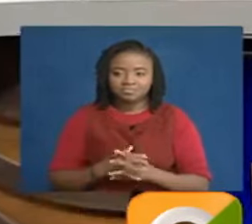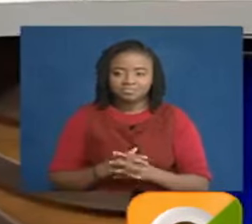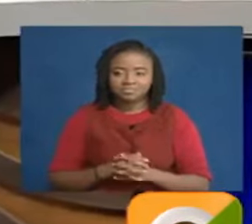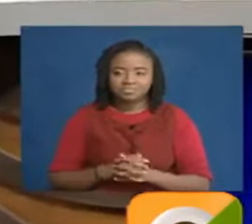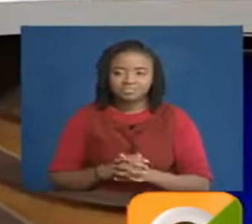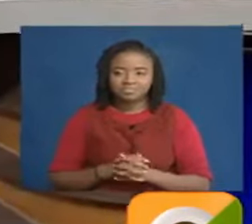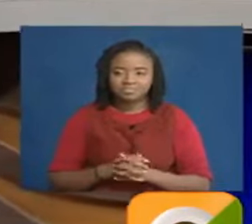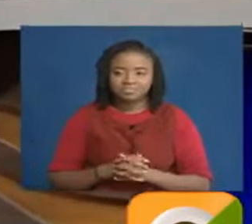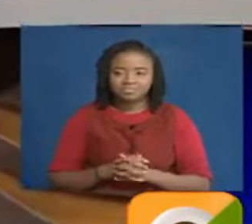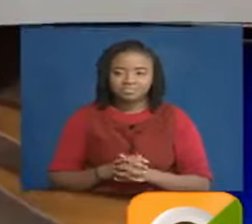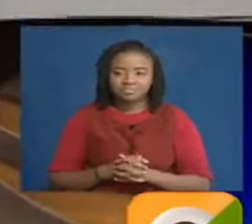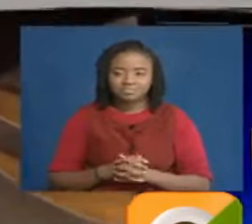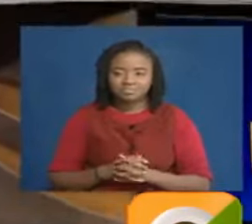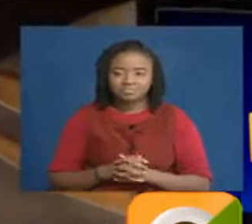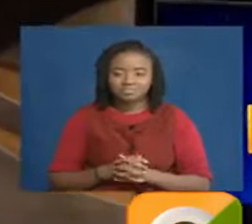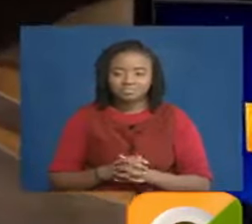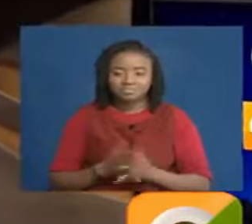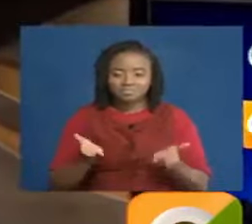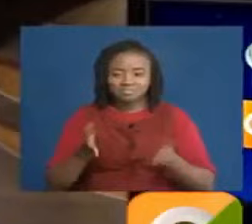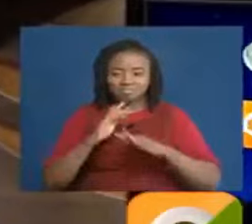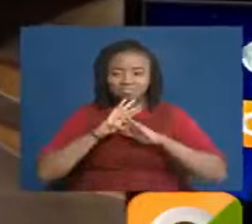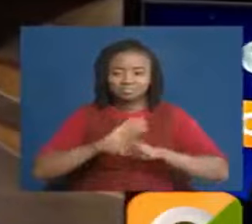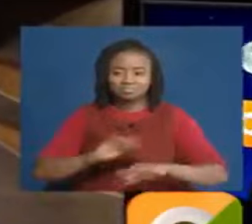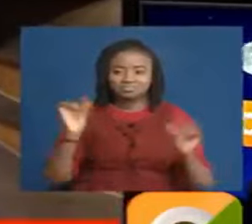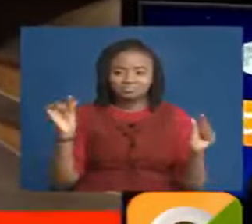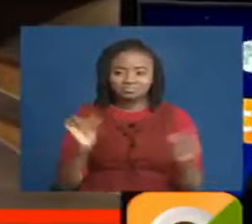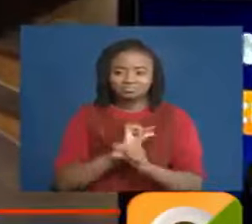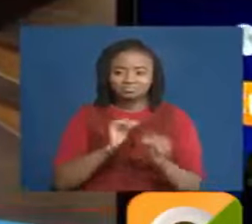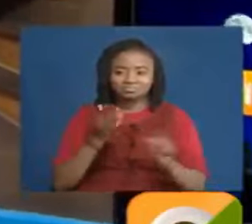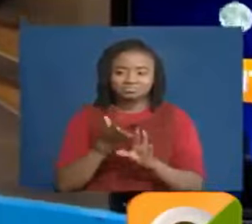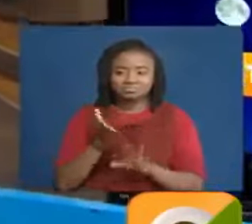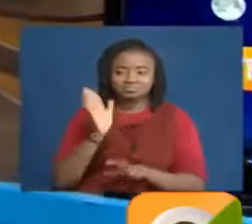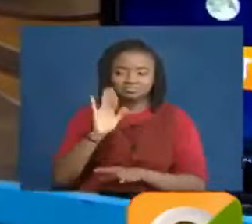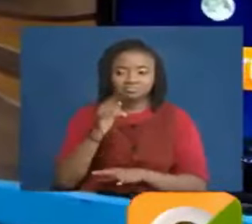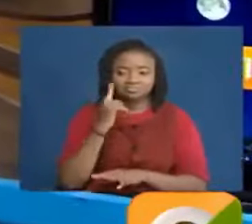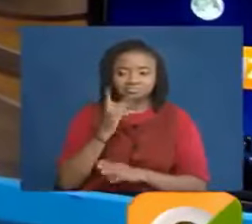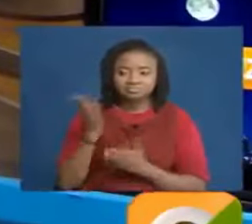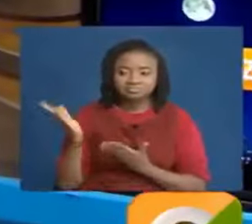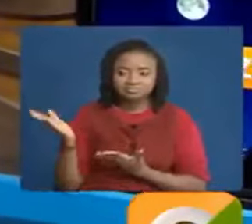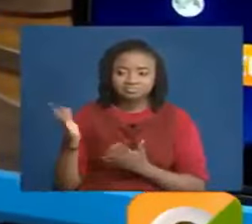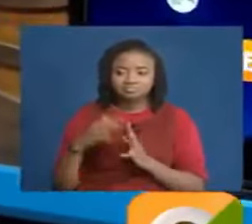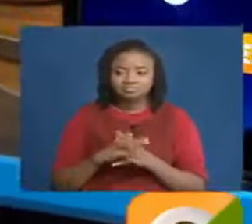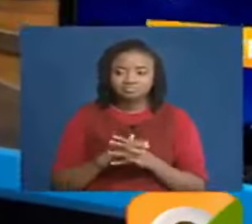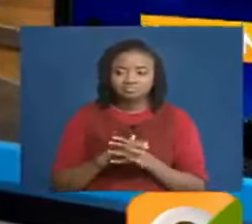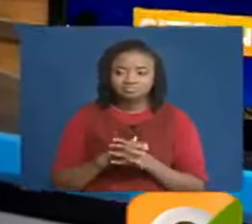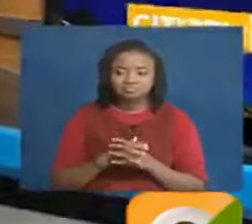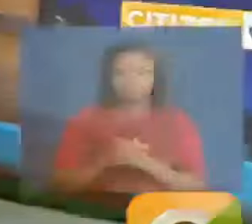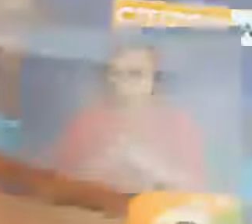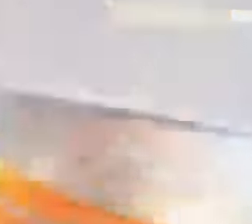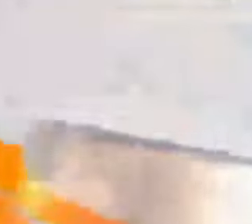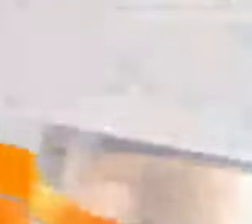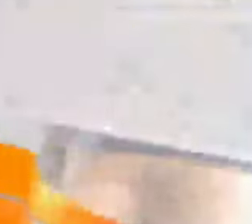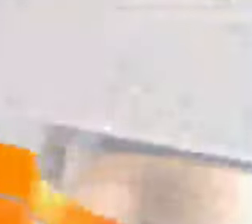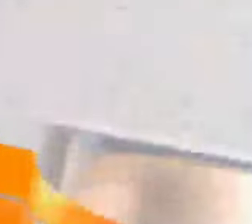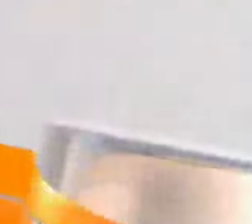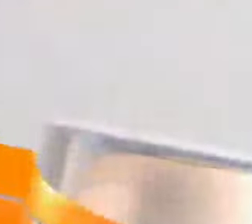on that note, we take a break on Citizen Weekend, but coming up.